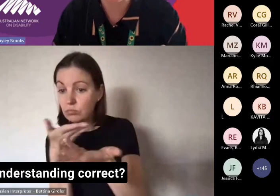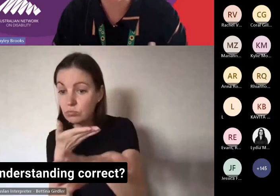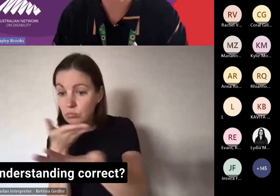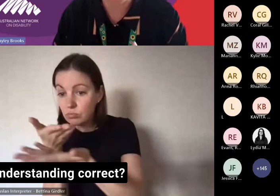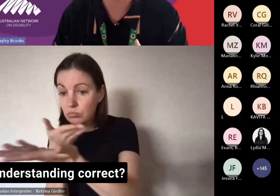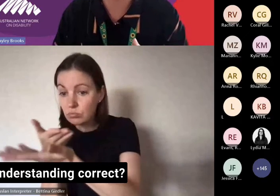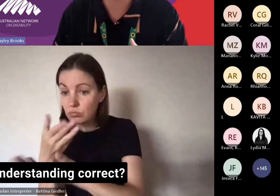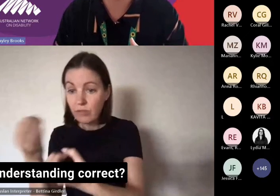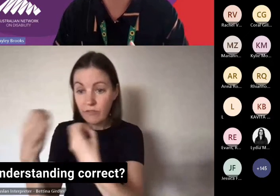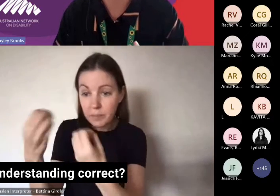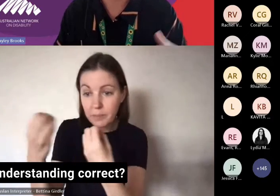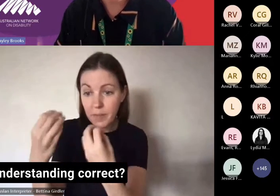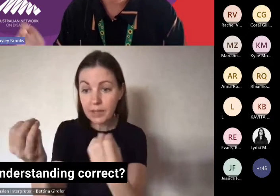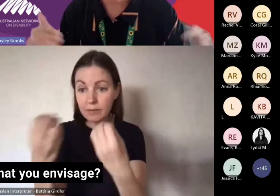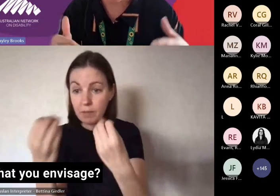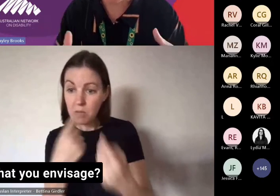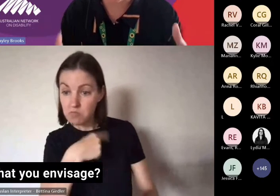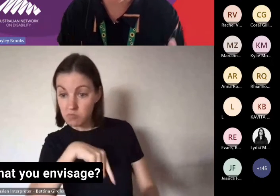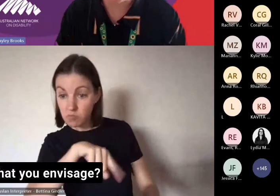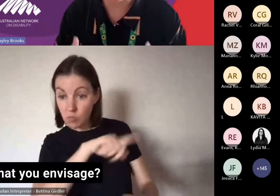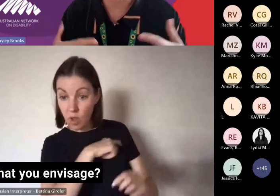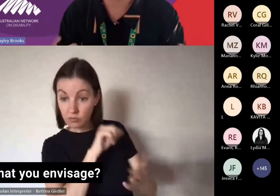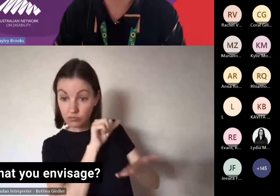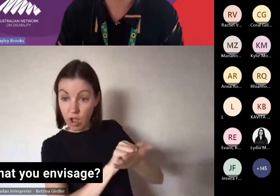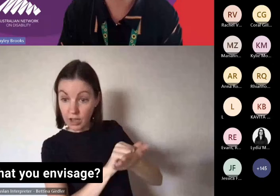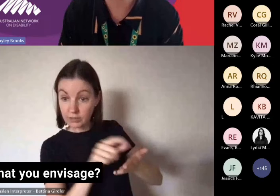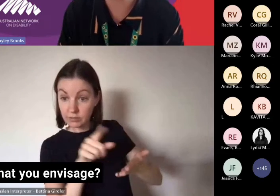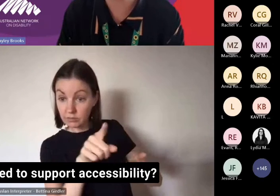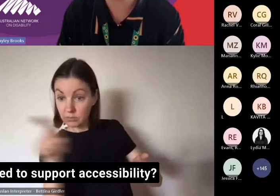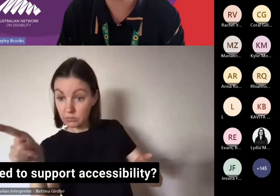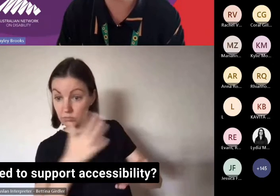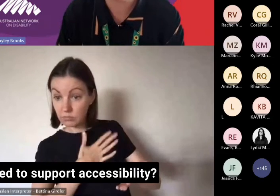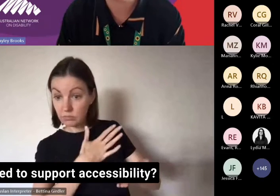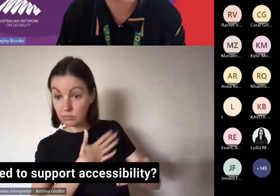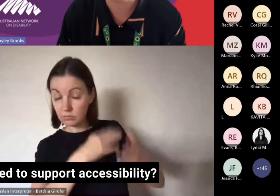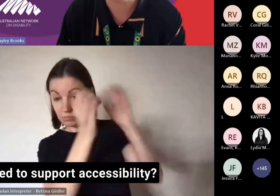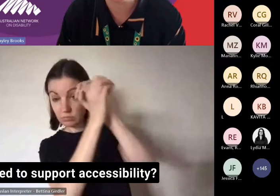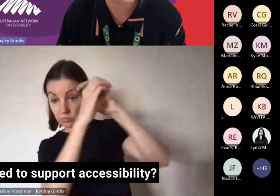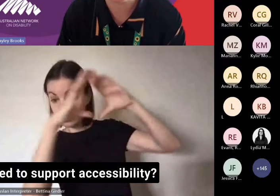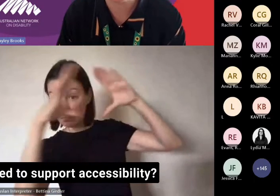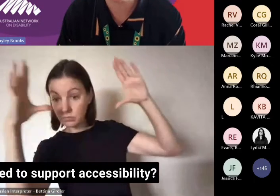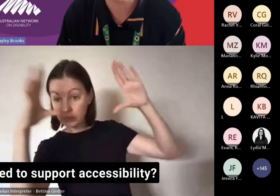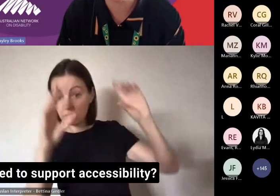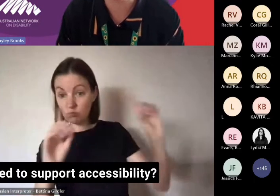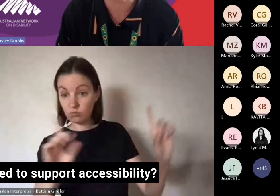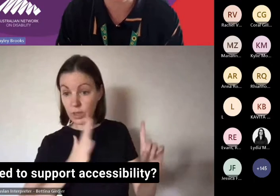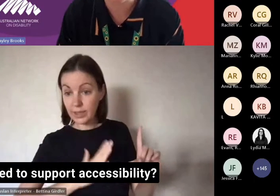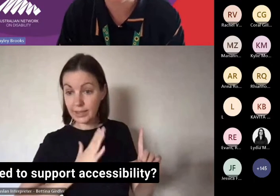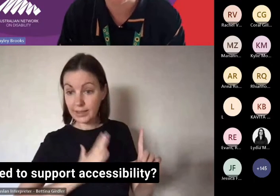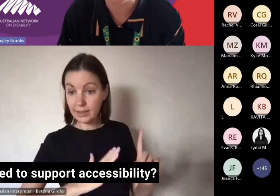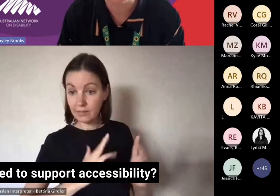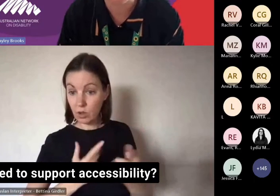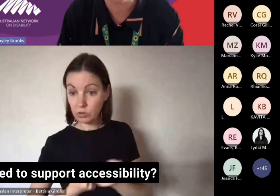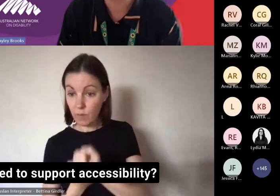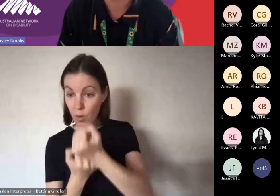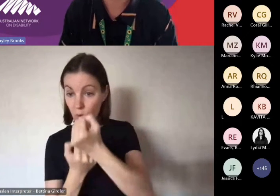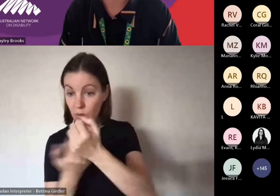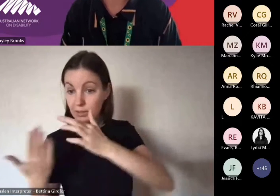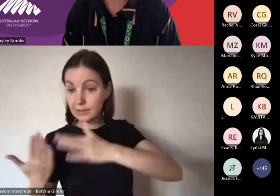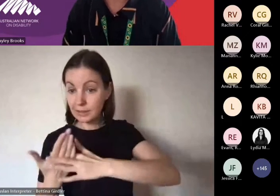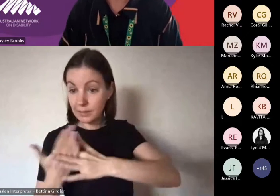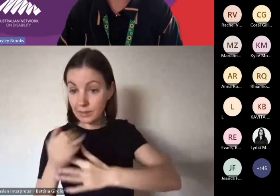are we understanding correct? Is this what you envisage? Is this what's needed to support